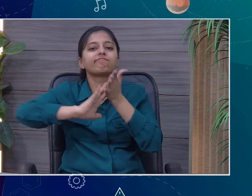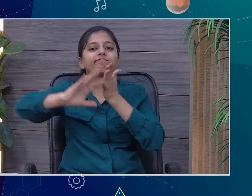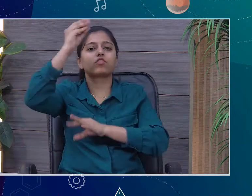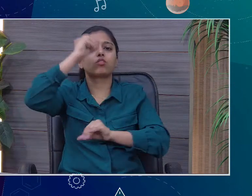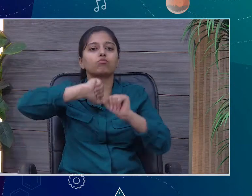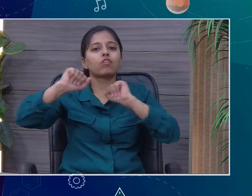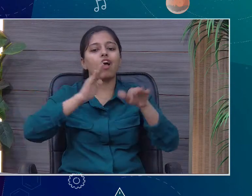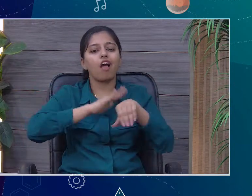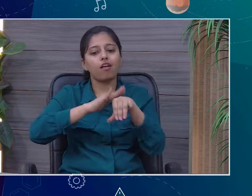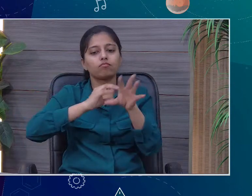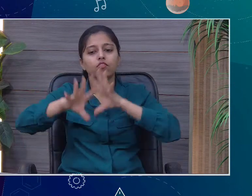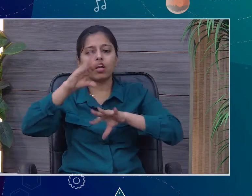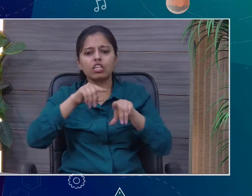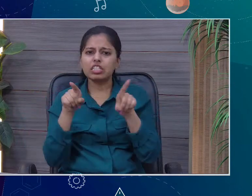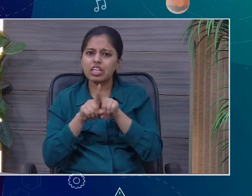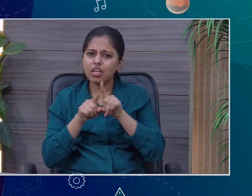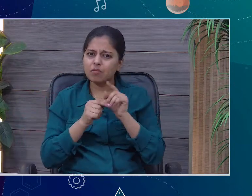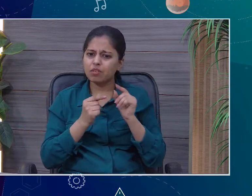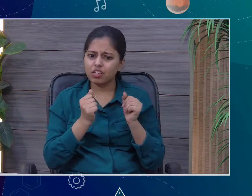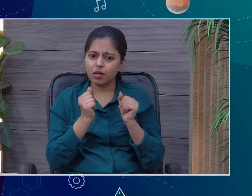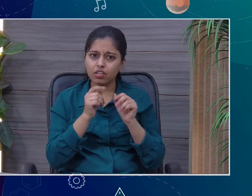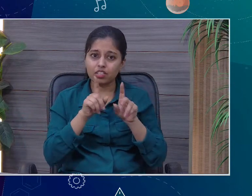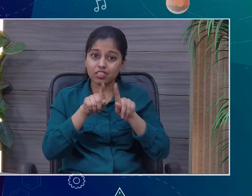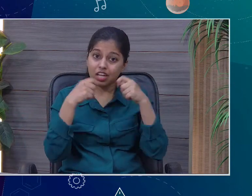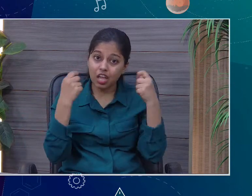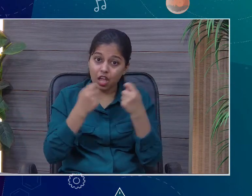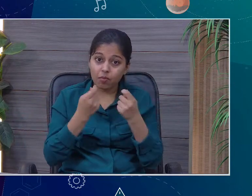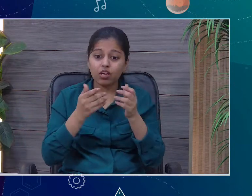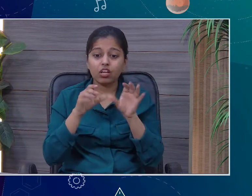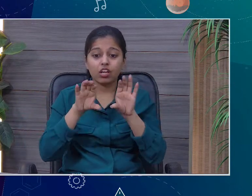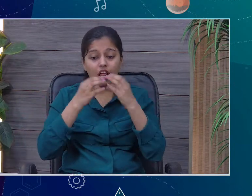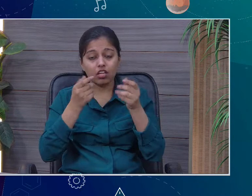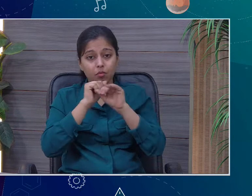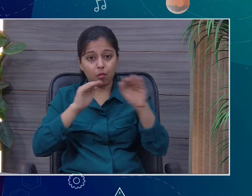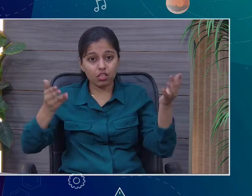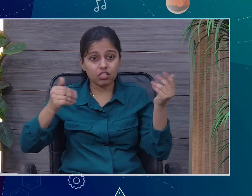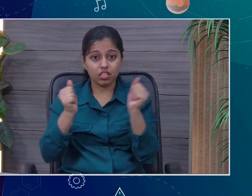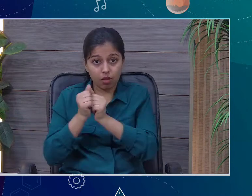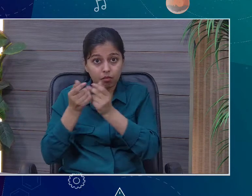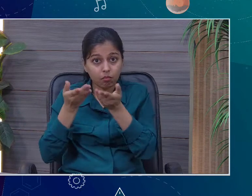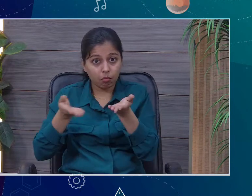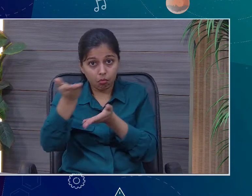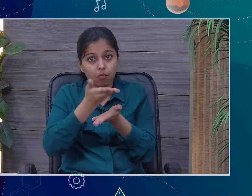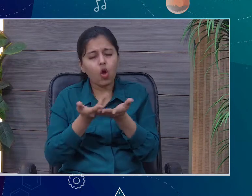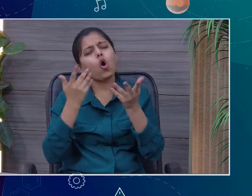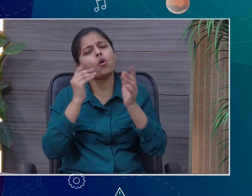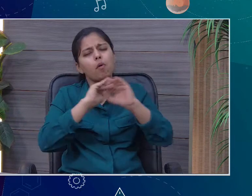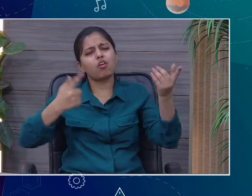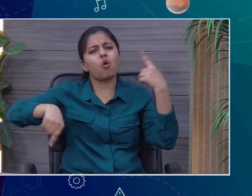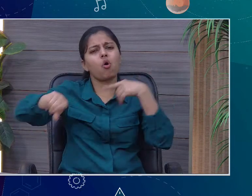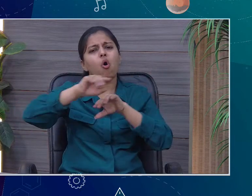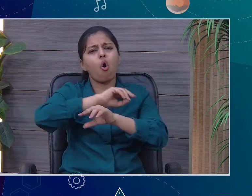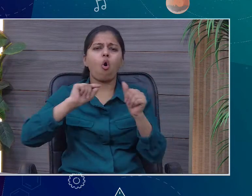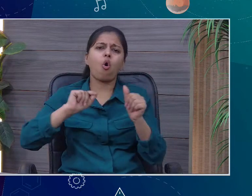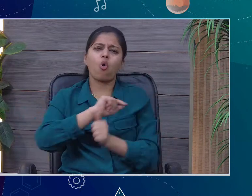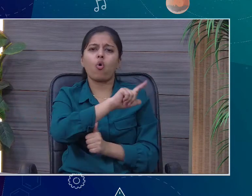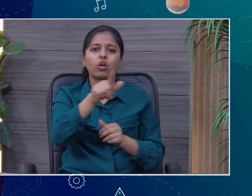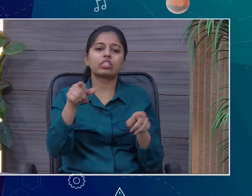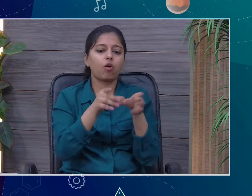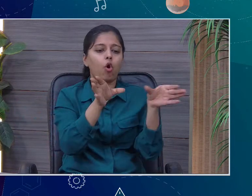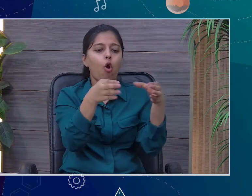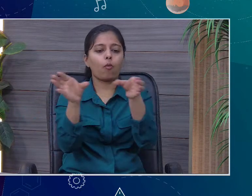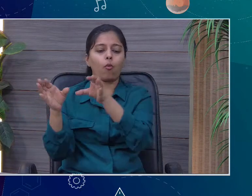experiences. Peer means their buddy or their classmates? Their buddies, their classmates, all the students, and we can pair them in